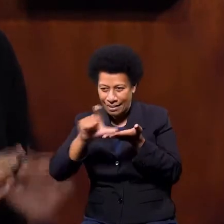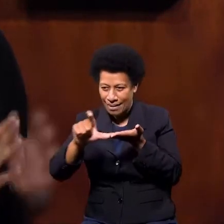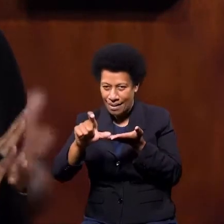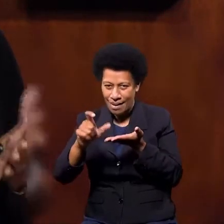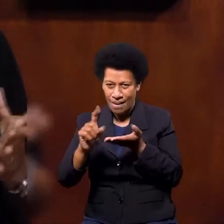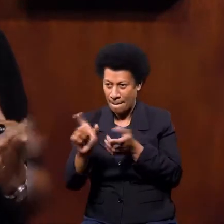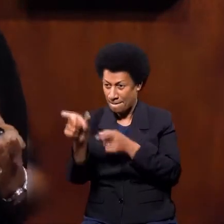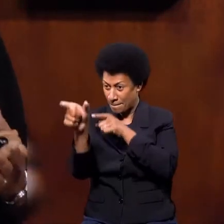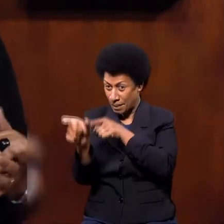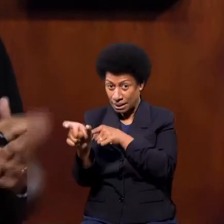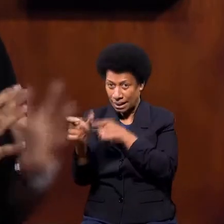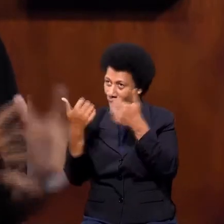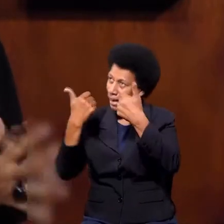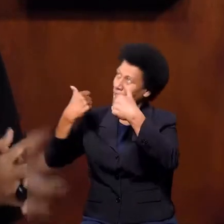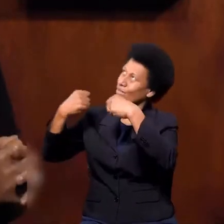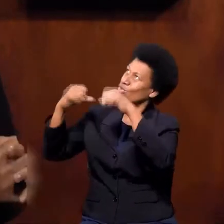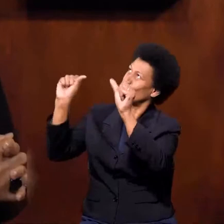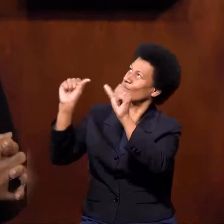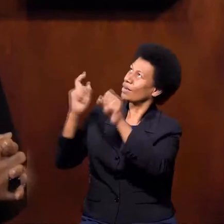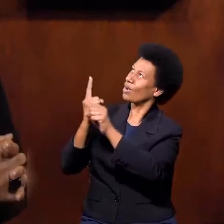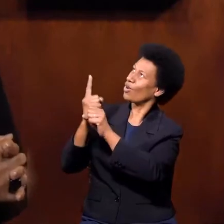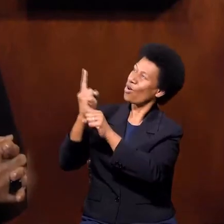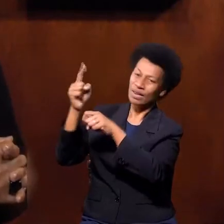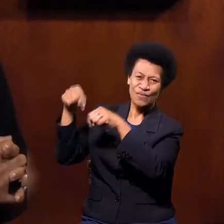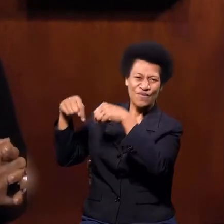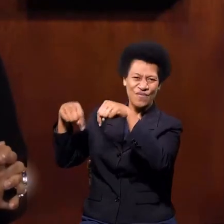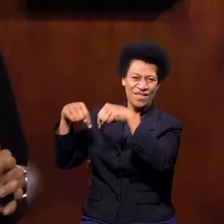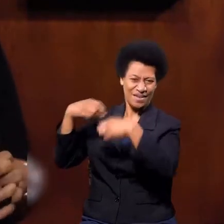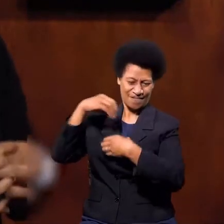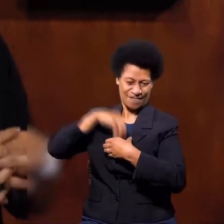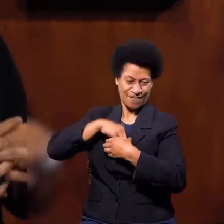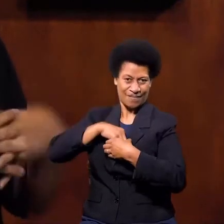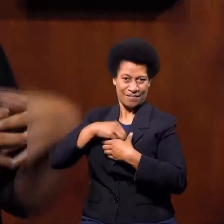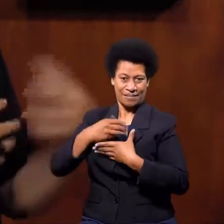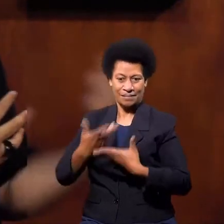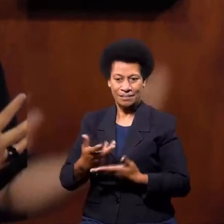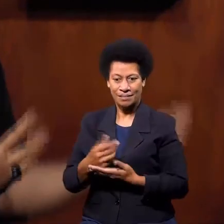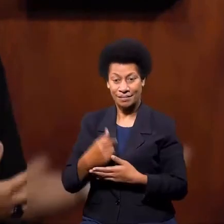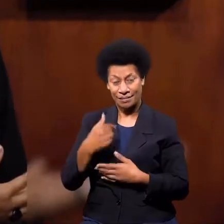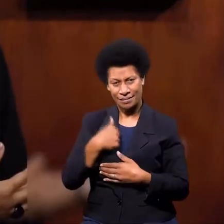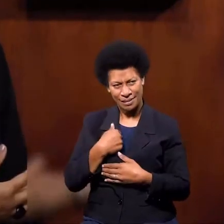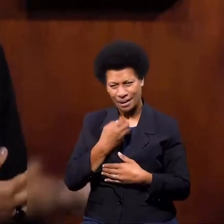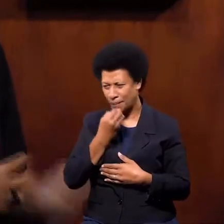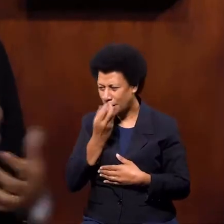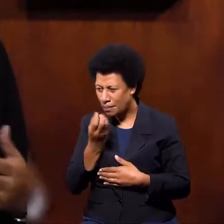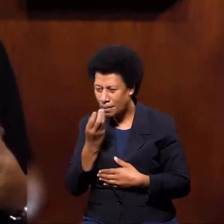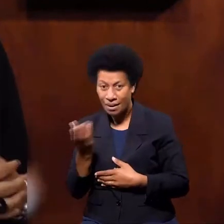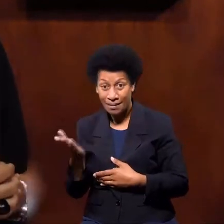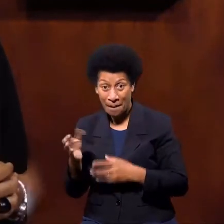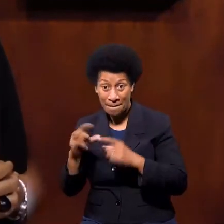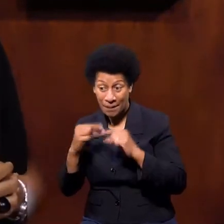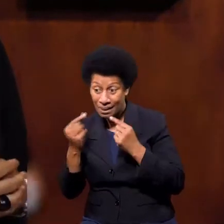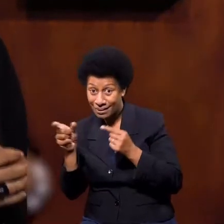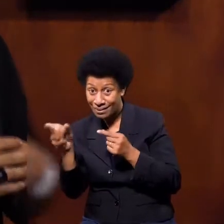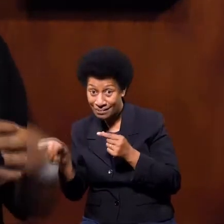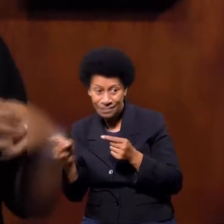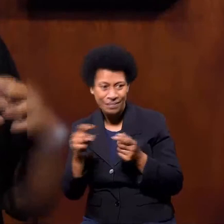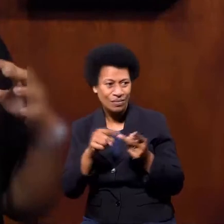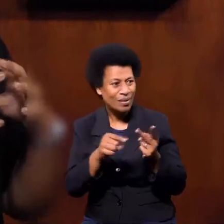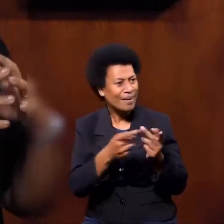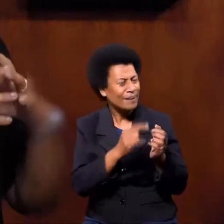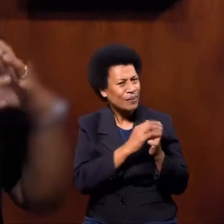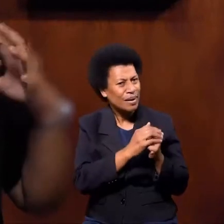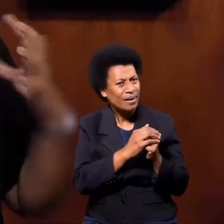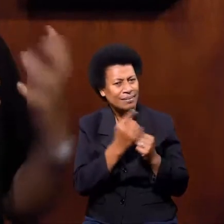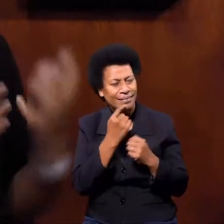how one can achieve this experience of fearing God. You know, I've just told Taltalmini, and I tell some of my friends, you